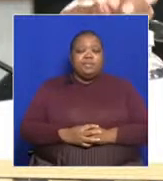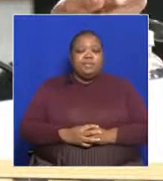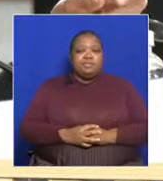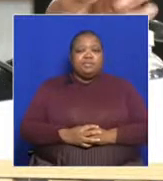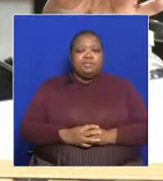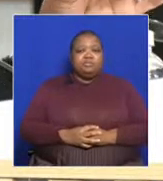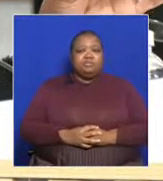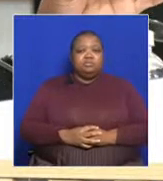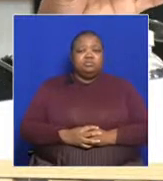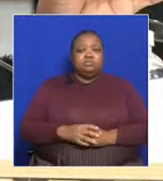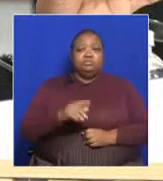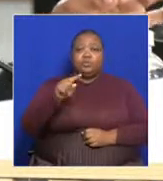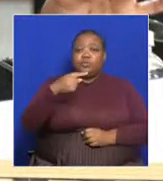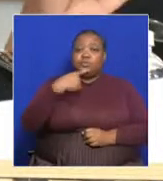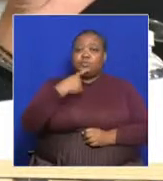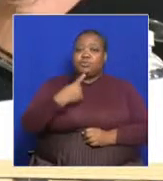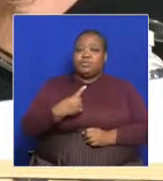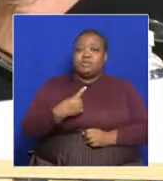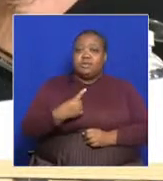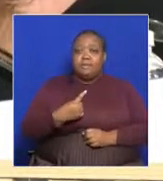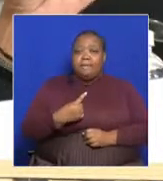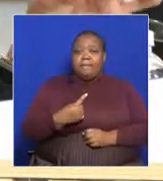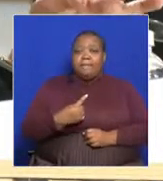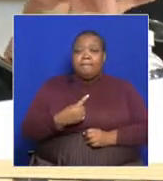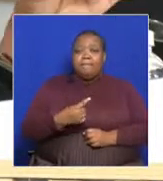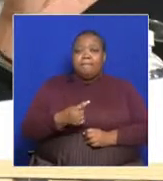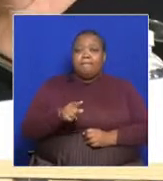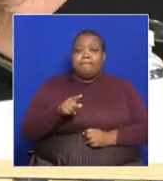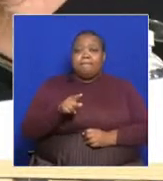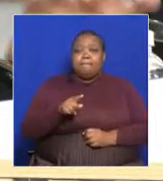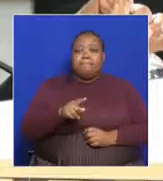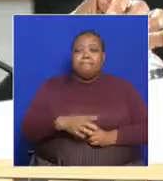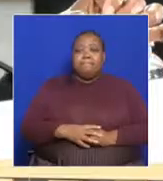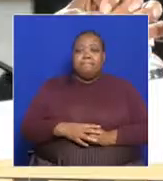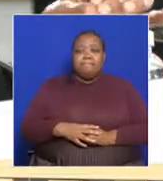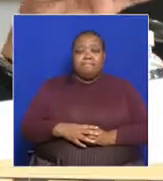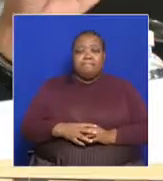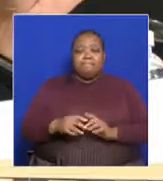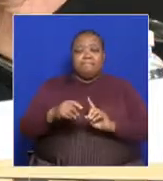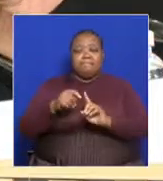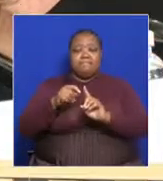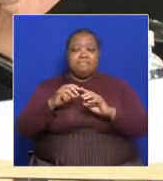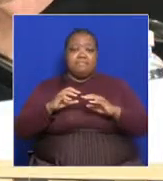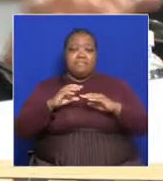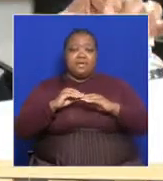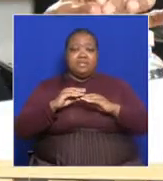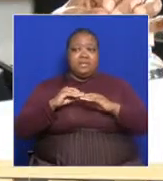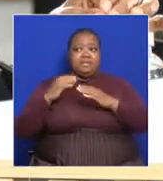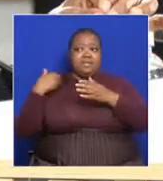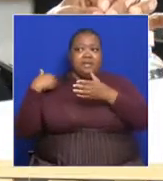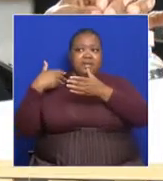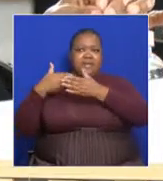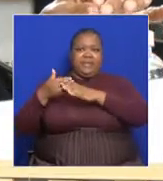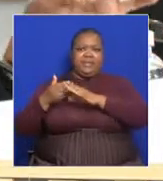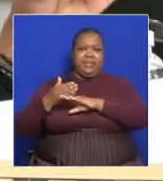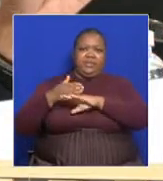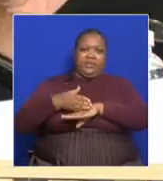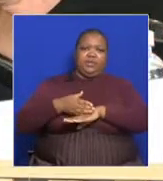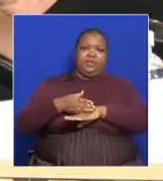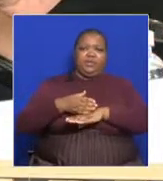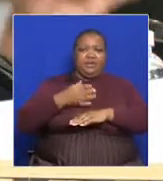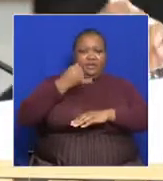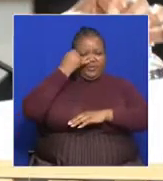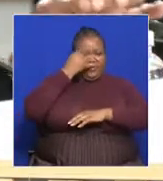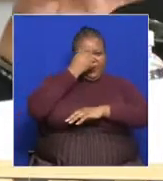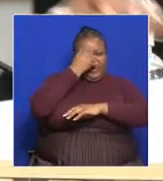us, you lose a member of long service with narcotics,